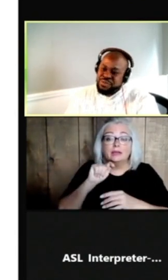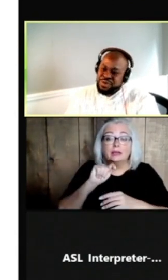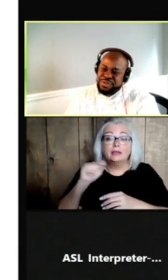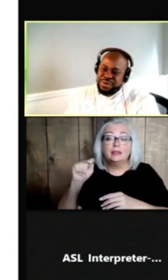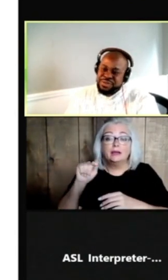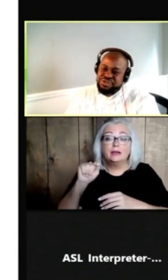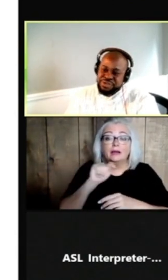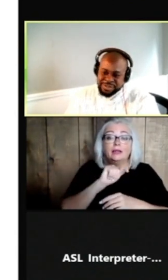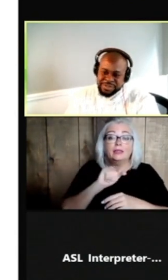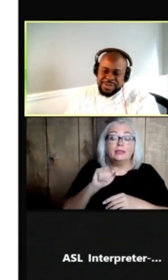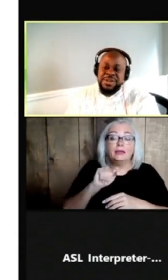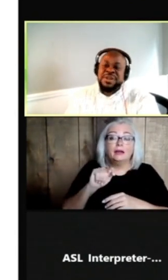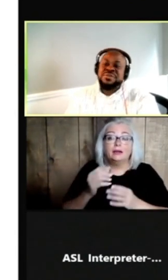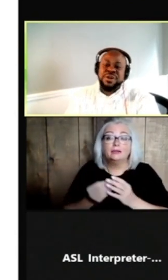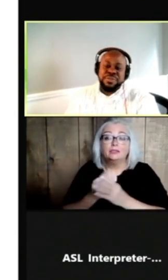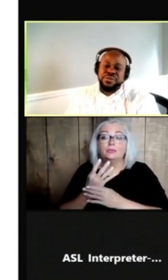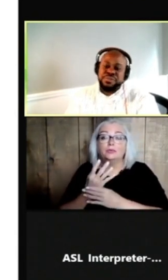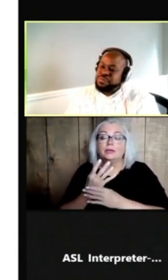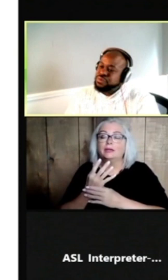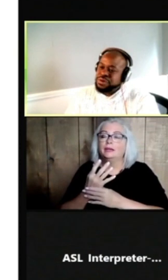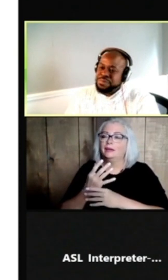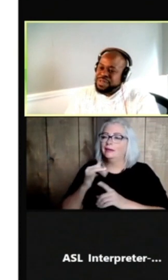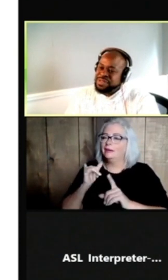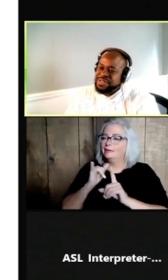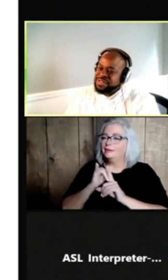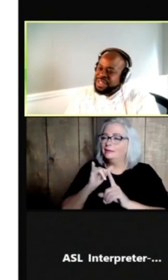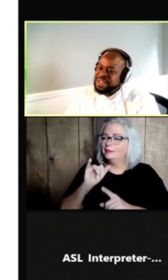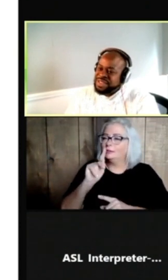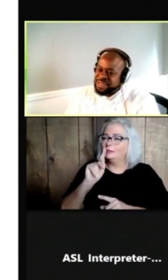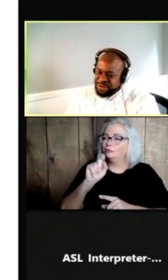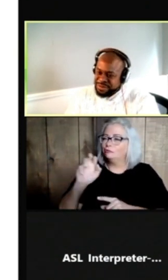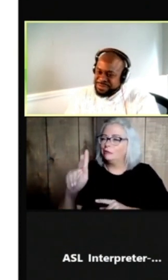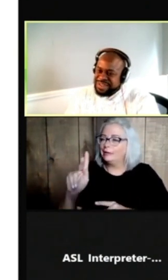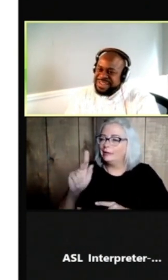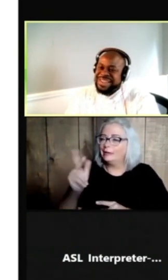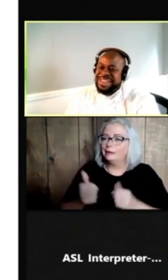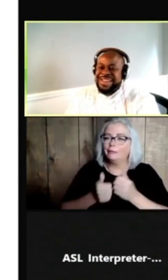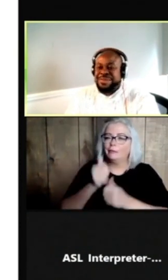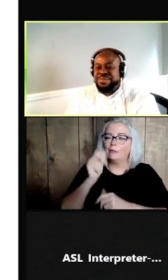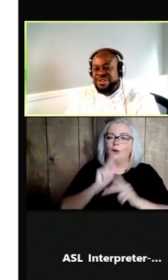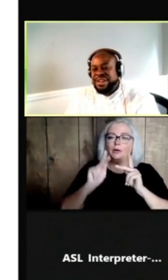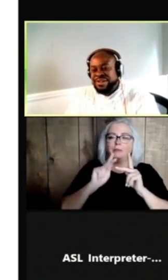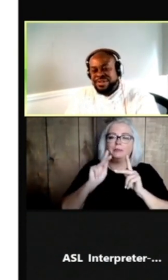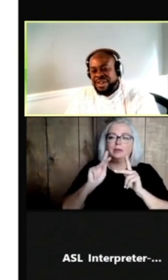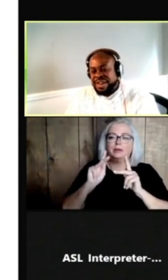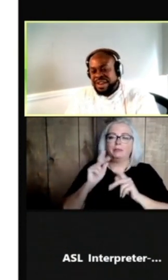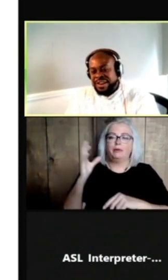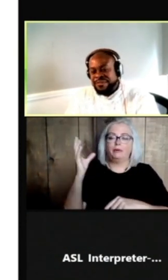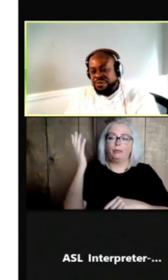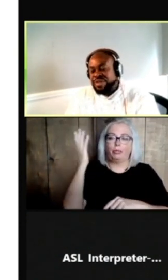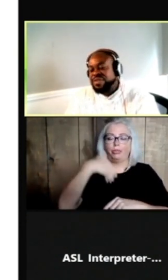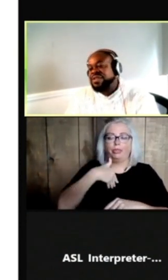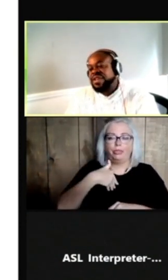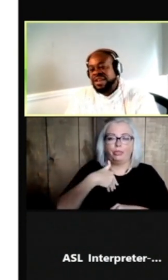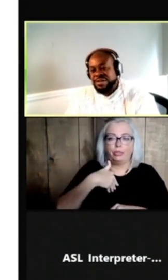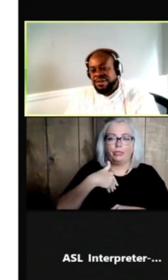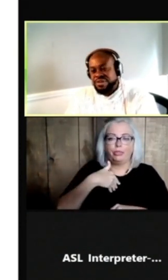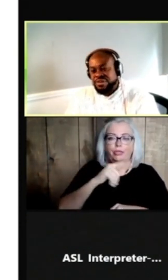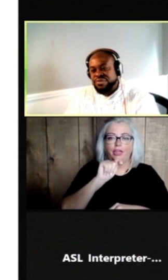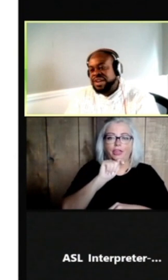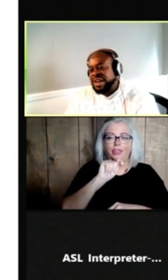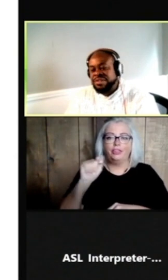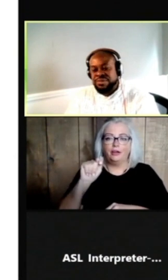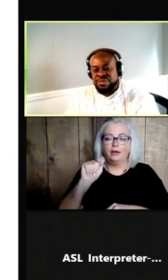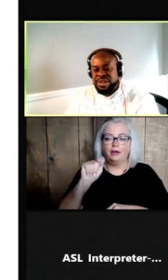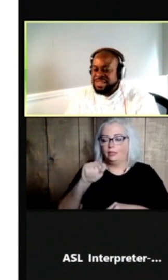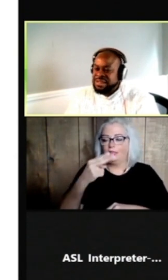kid, this is one of those tricks where most people would miss the second the in that particular saying. And if you missed the second the